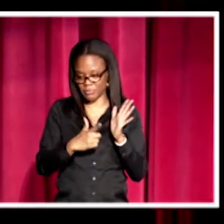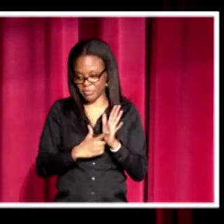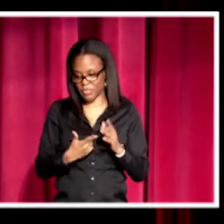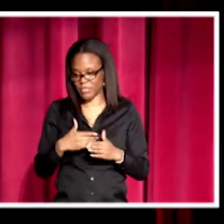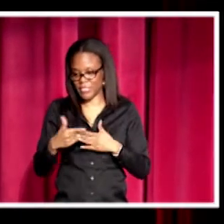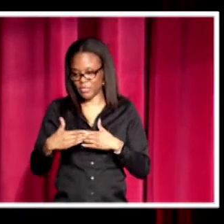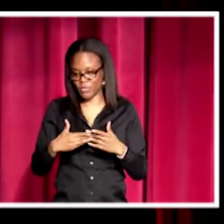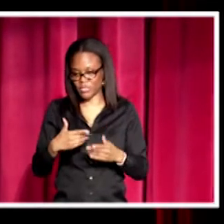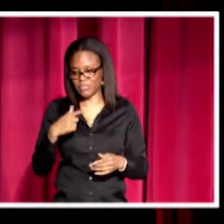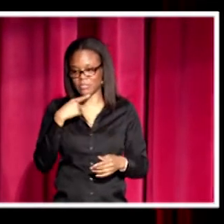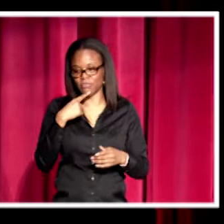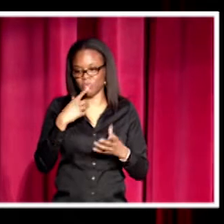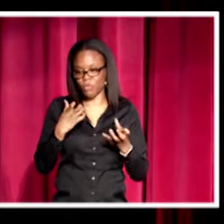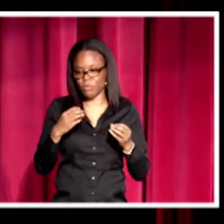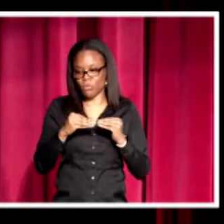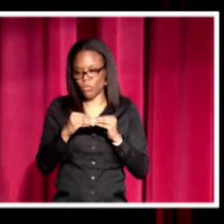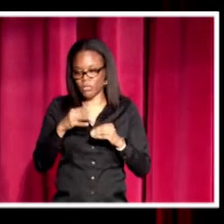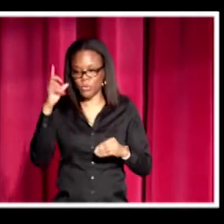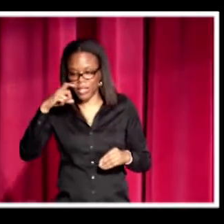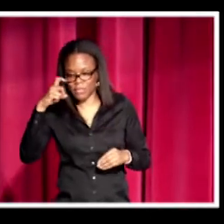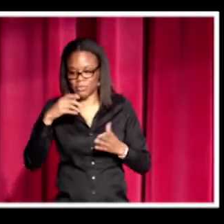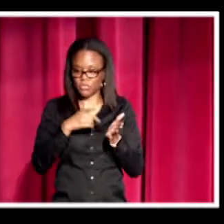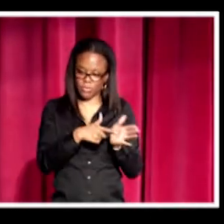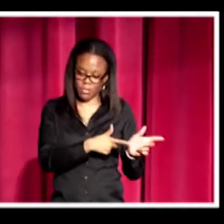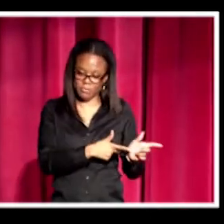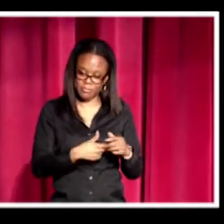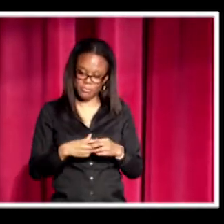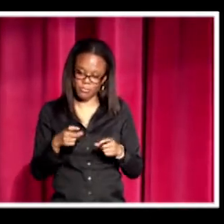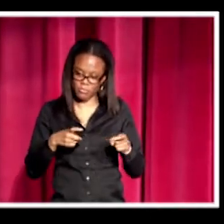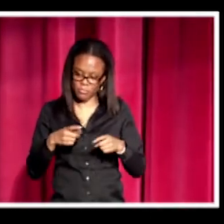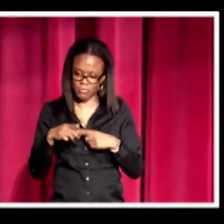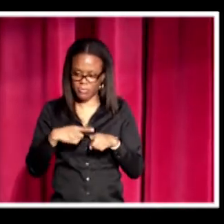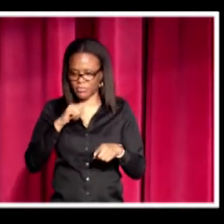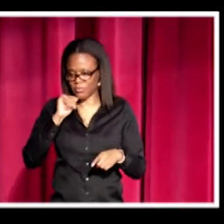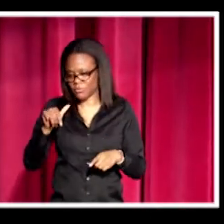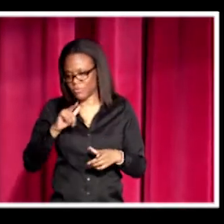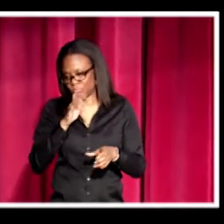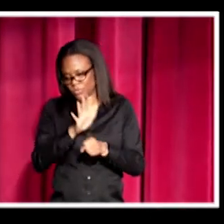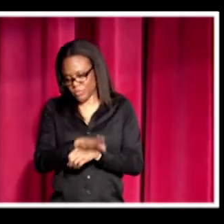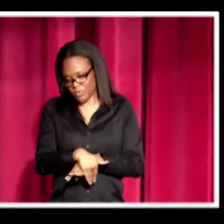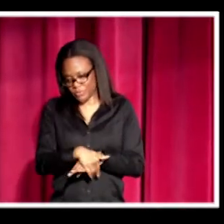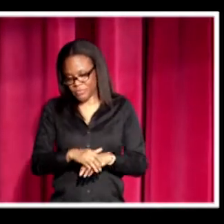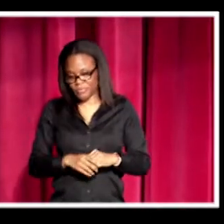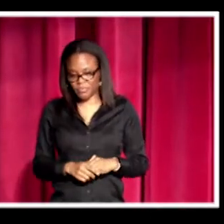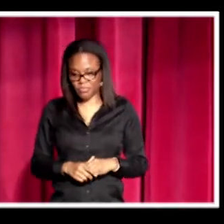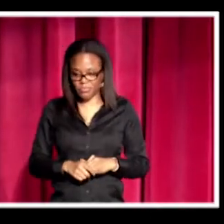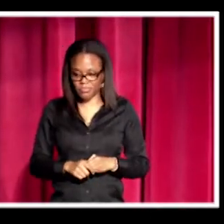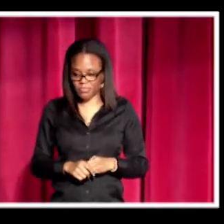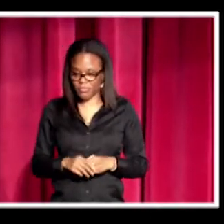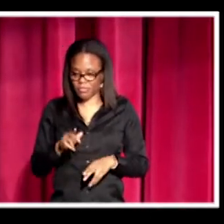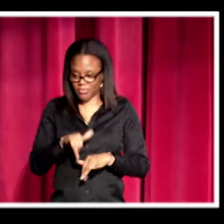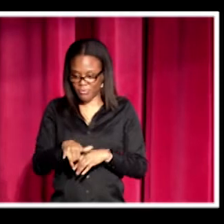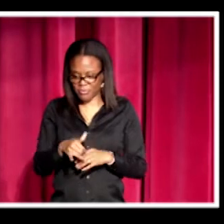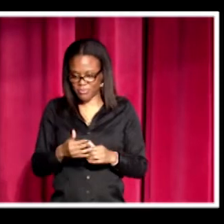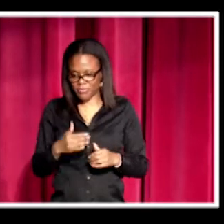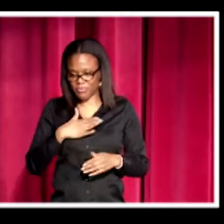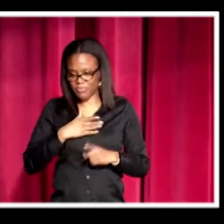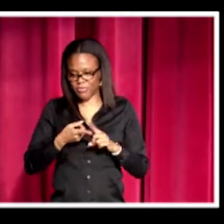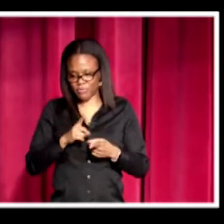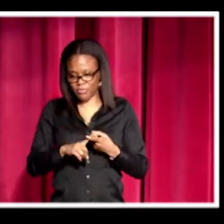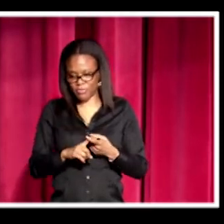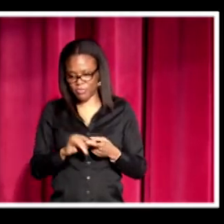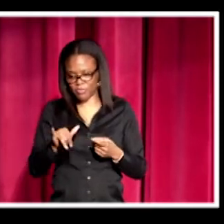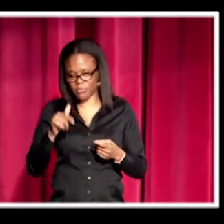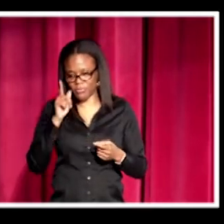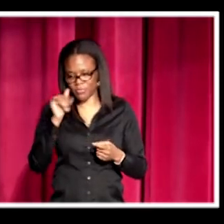sensible gun control nationwide. That, my friends, is hypocrisy in action. And that, my friends, is what it looks like